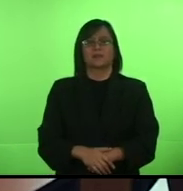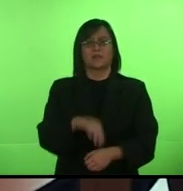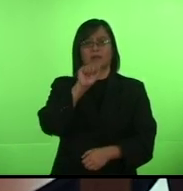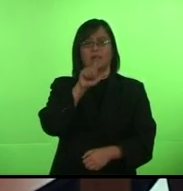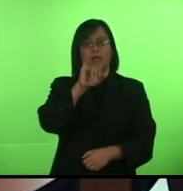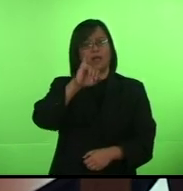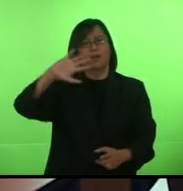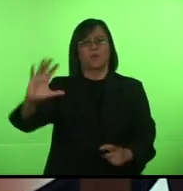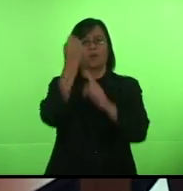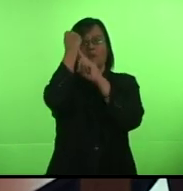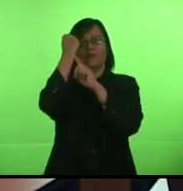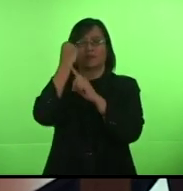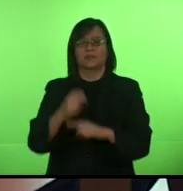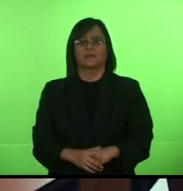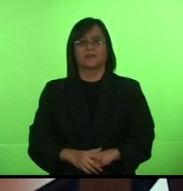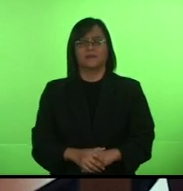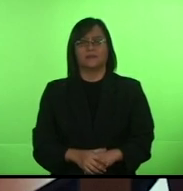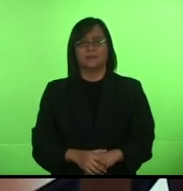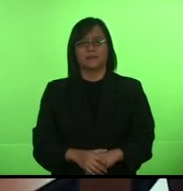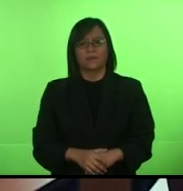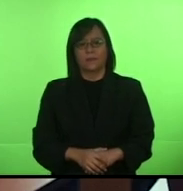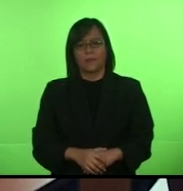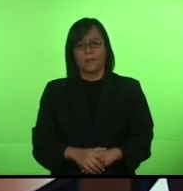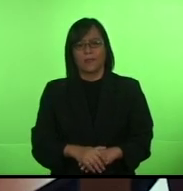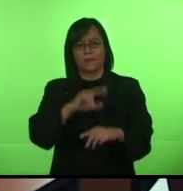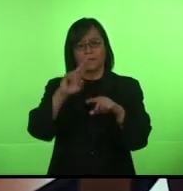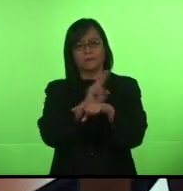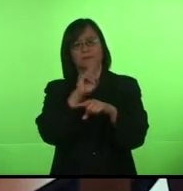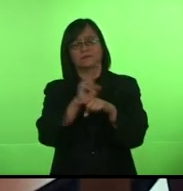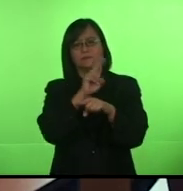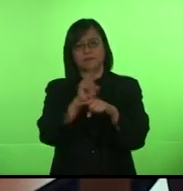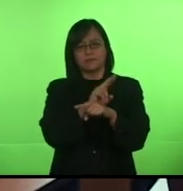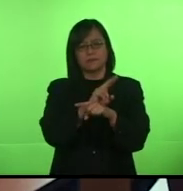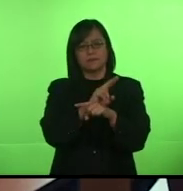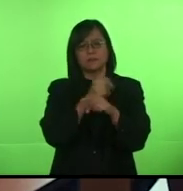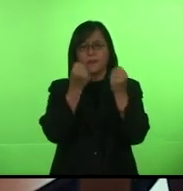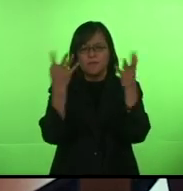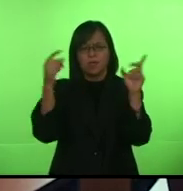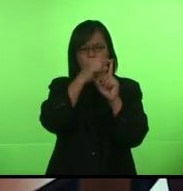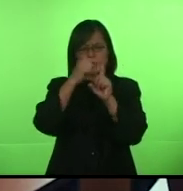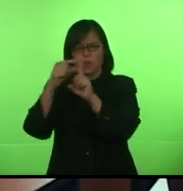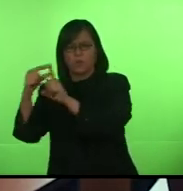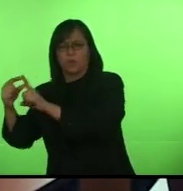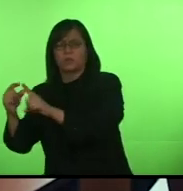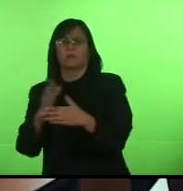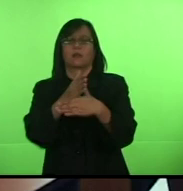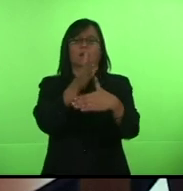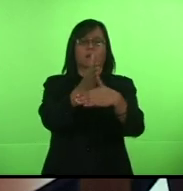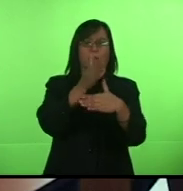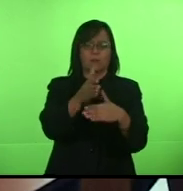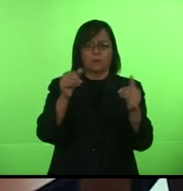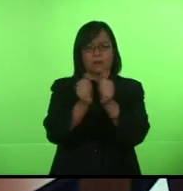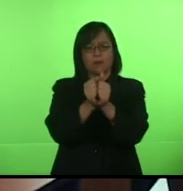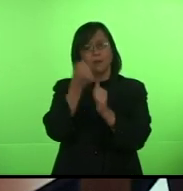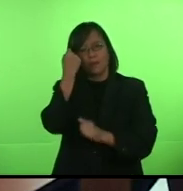Alright. So the usage of too many words, okay, they interfere with the